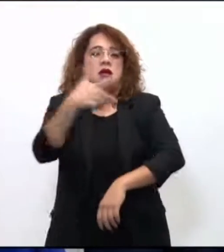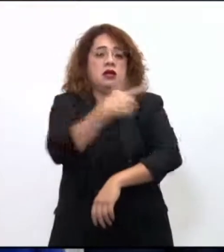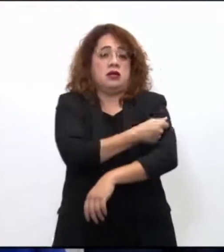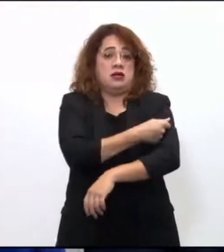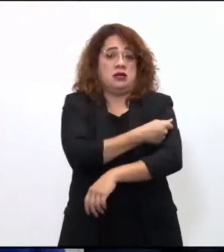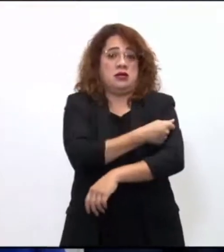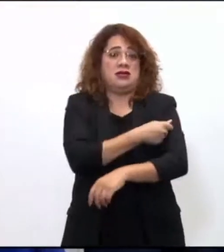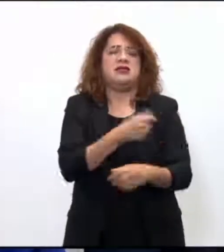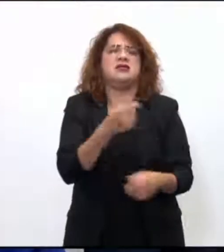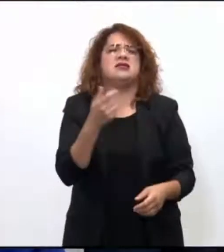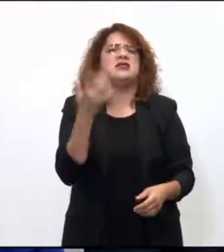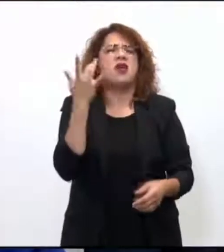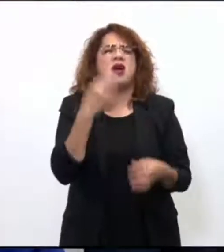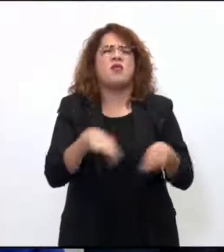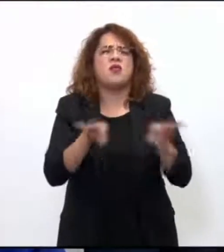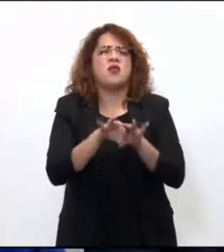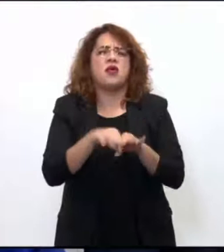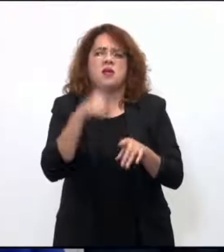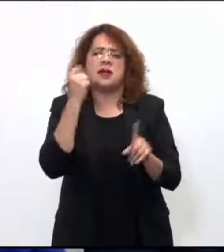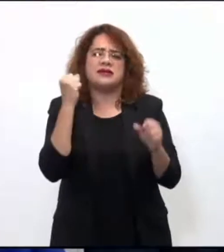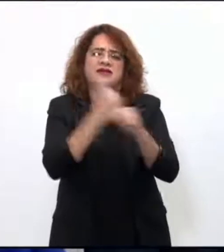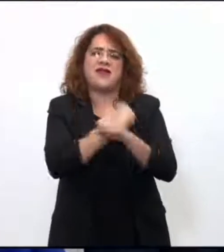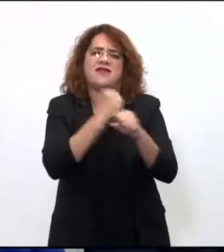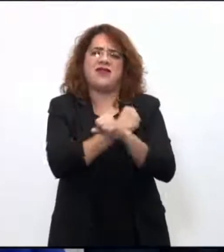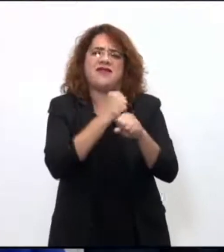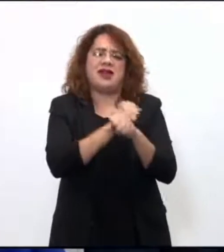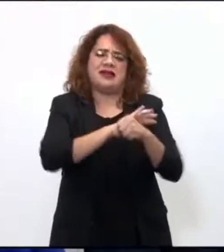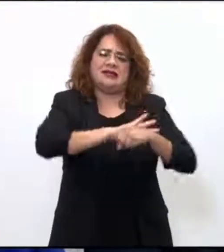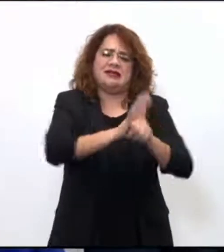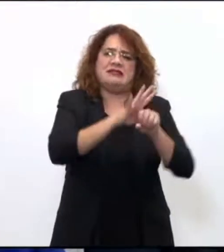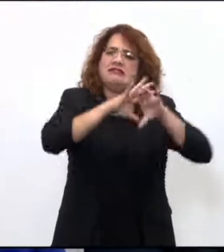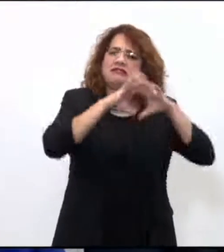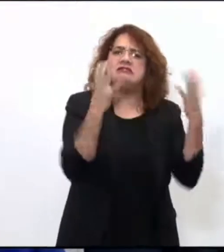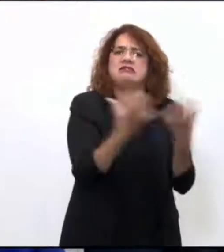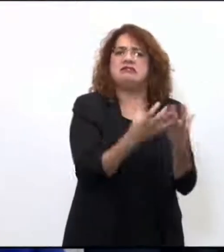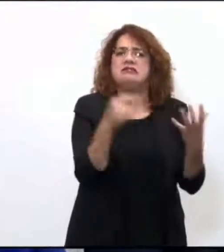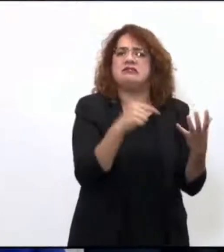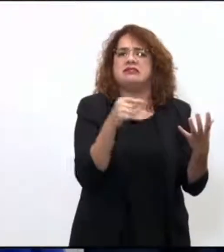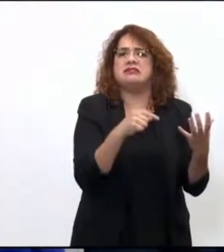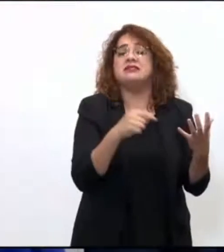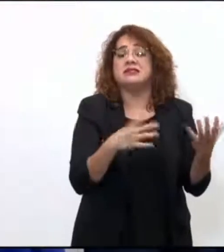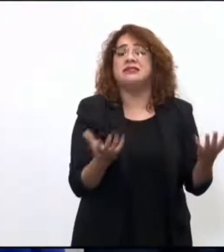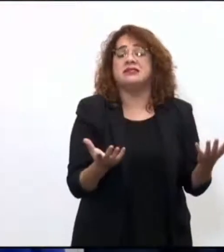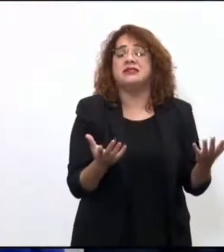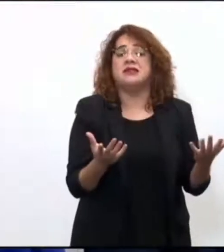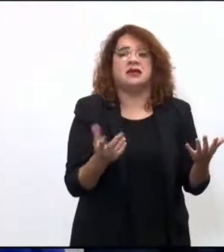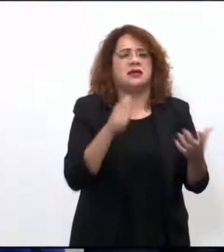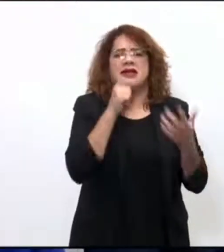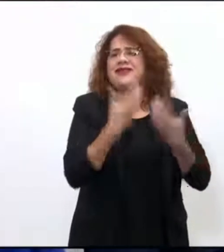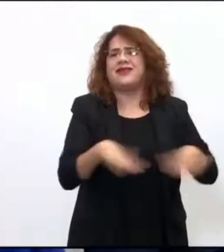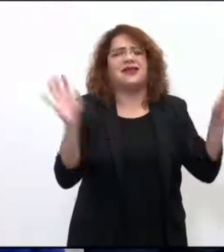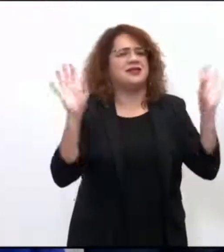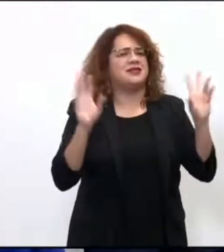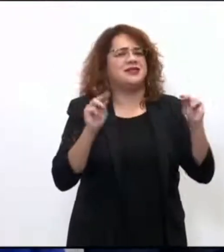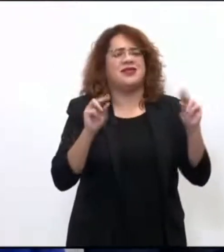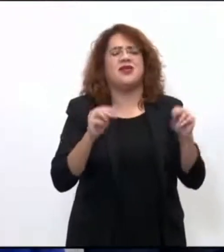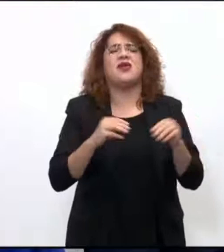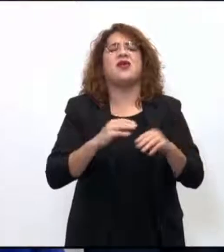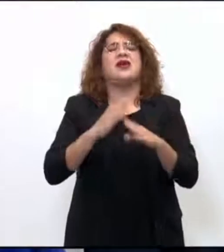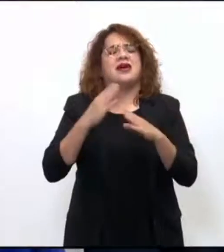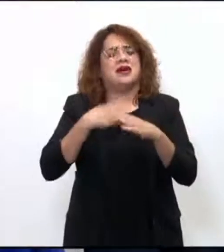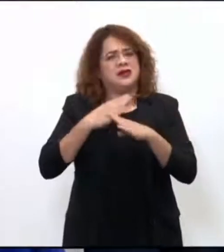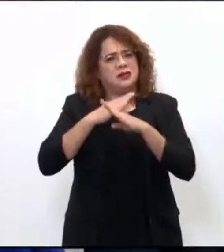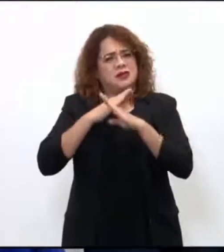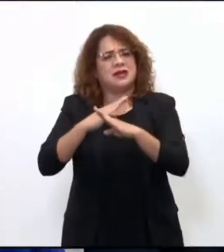COVID-19, and I encourage everyone to receive the vaccine to help stop the spread and protect public health. Each of the